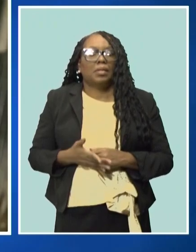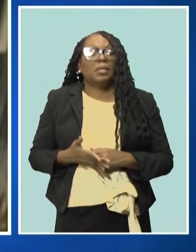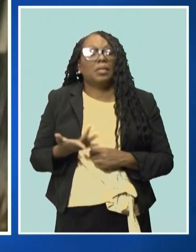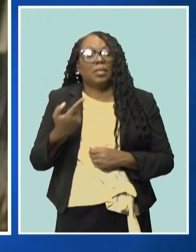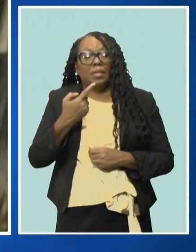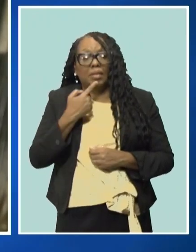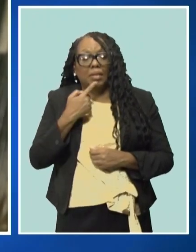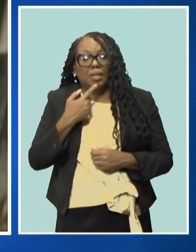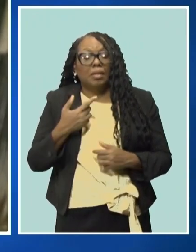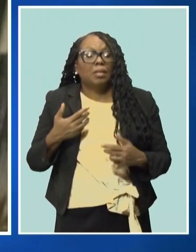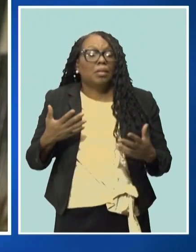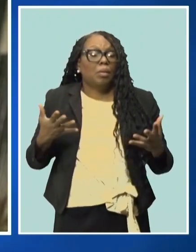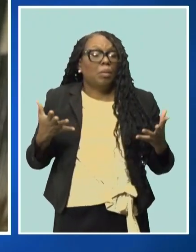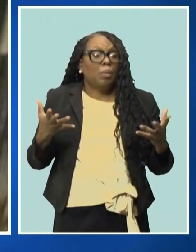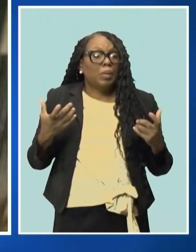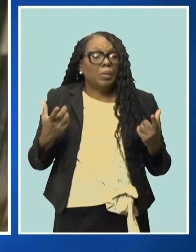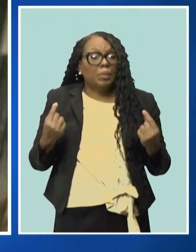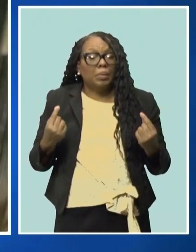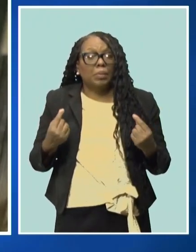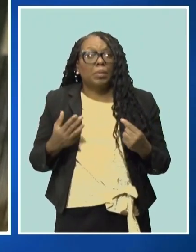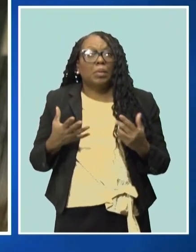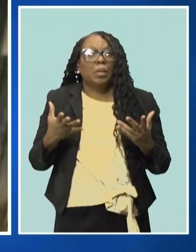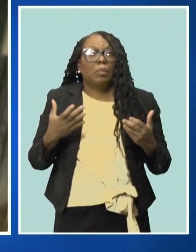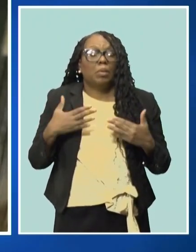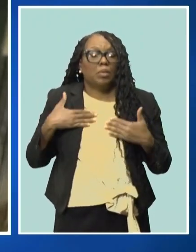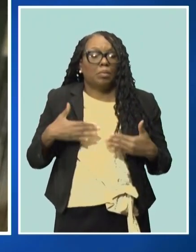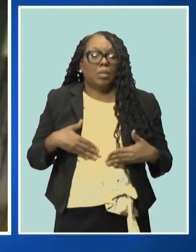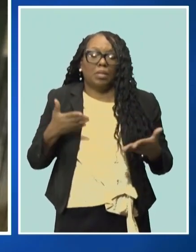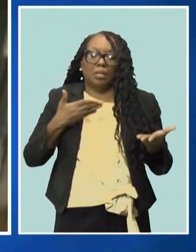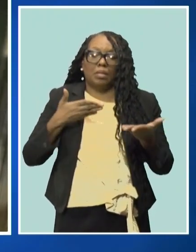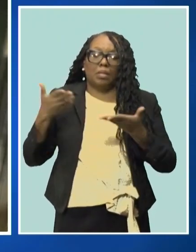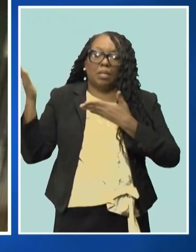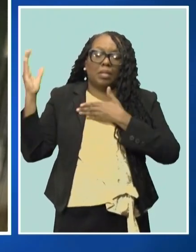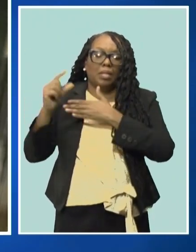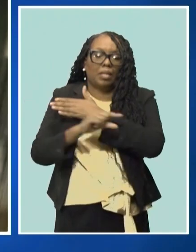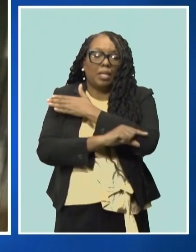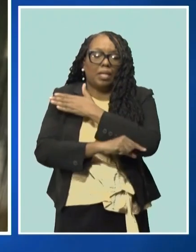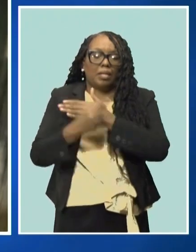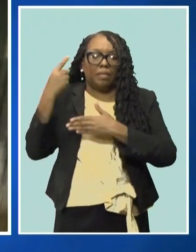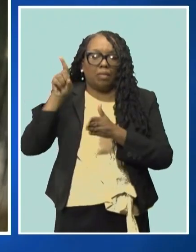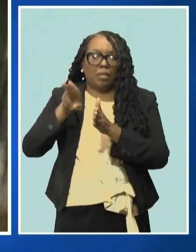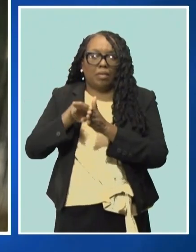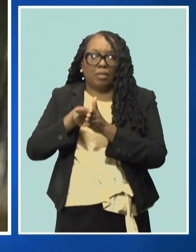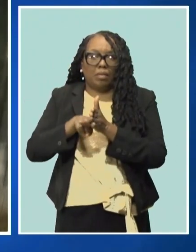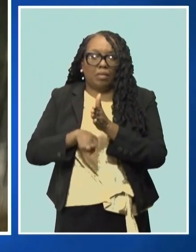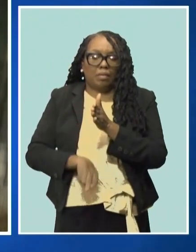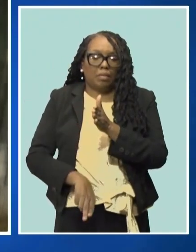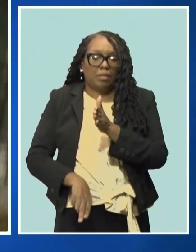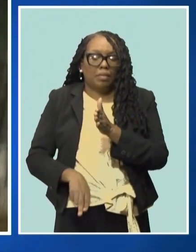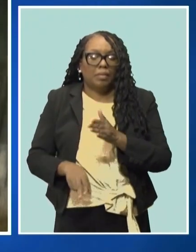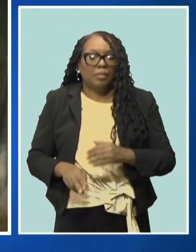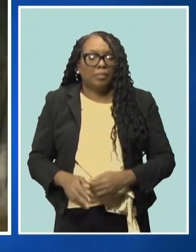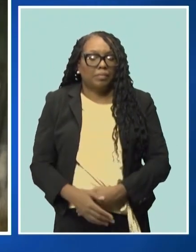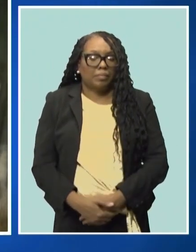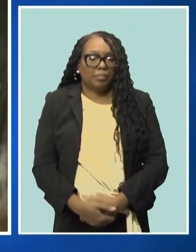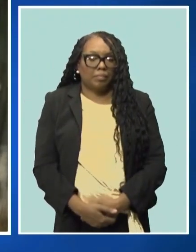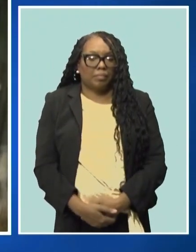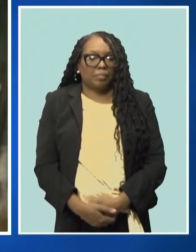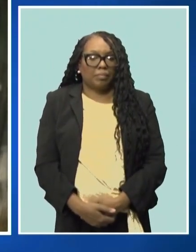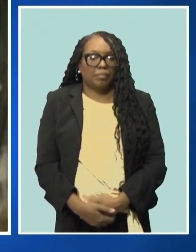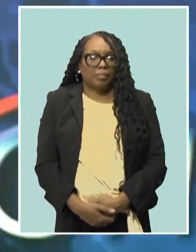the intention is to take the body back to Guyana for burial. Trevor Thorpe, CBC